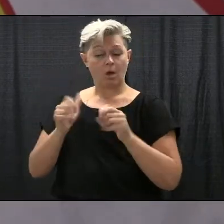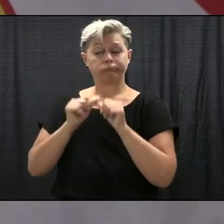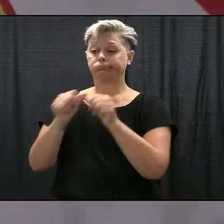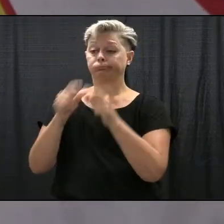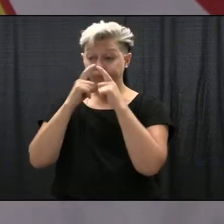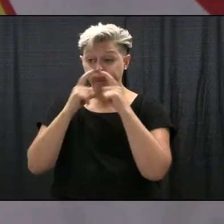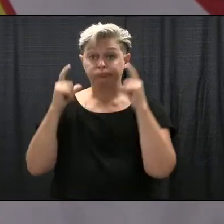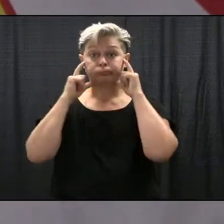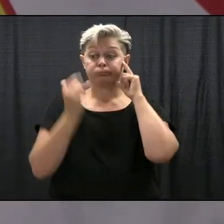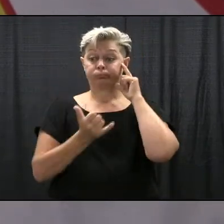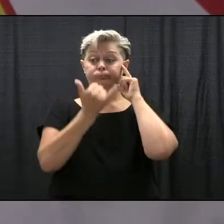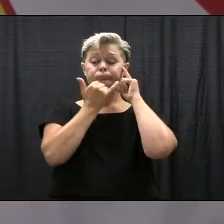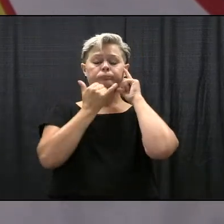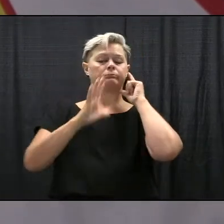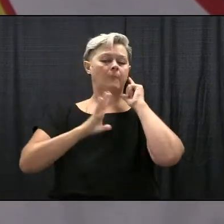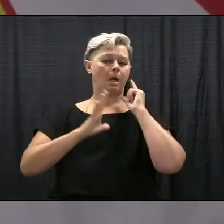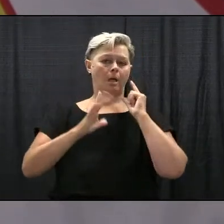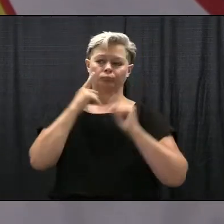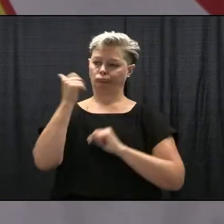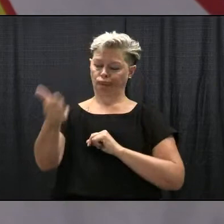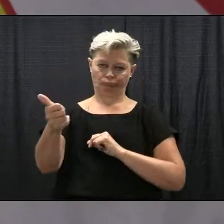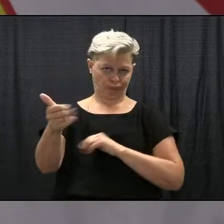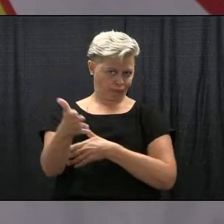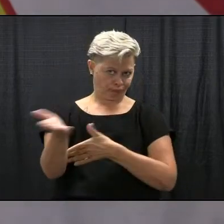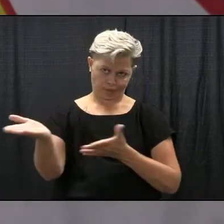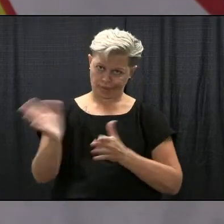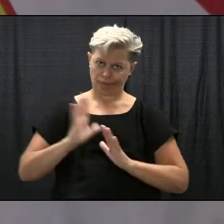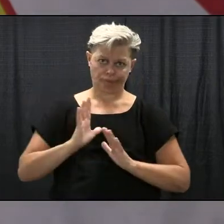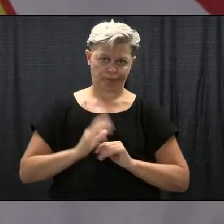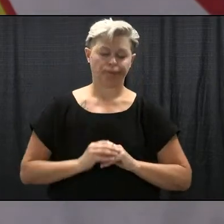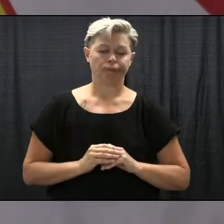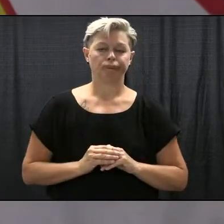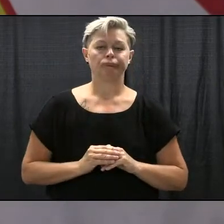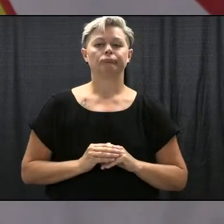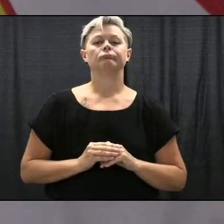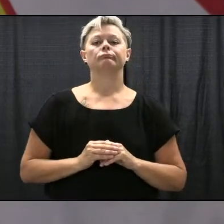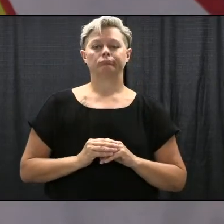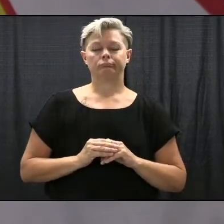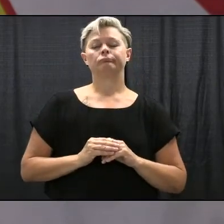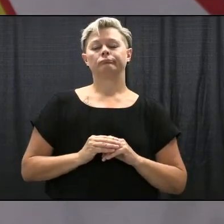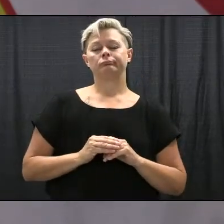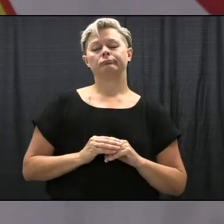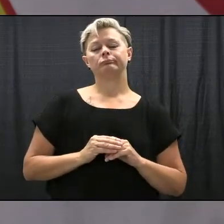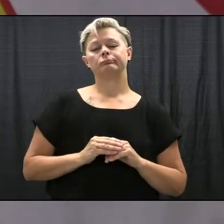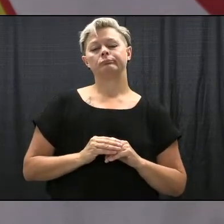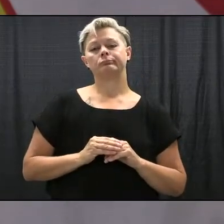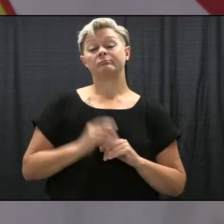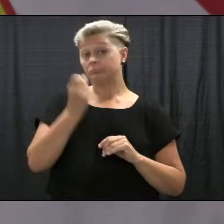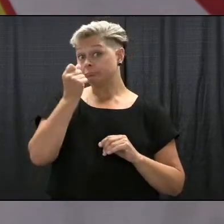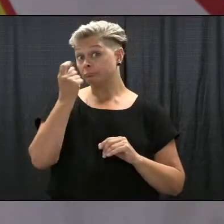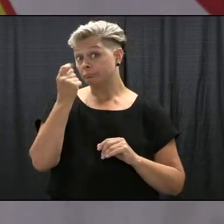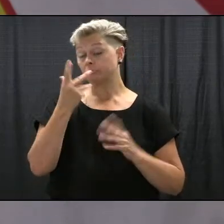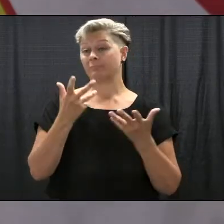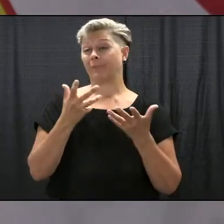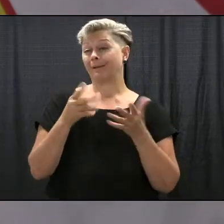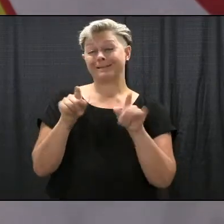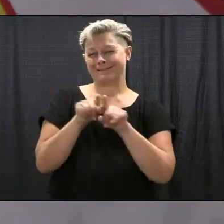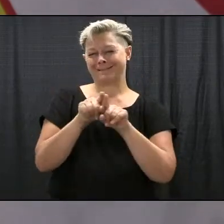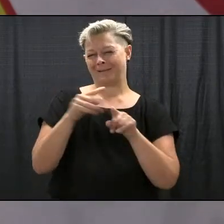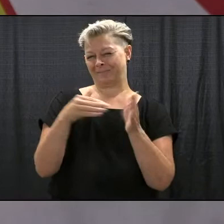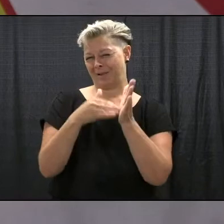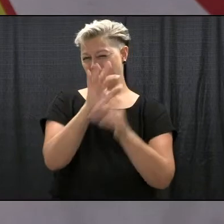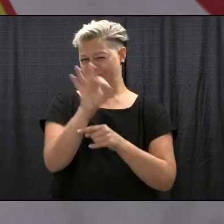if that's part of their business or not. They can make their own decisions, but it won't be, as Dr. Fitzgerald